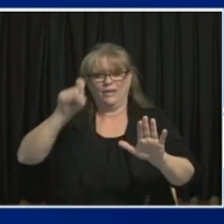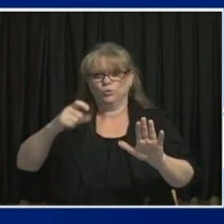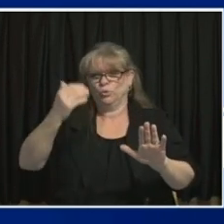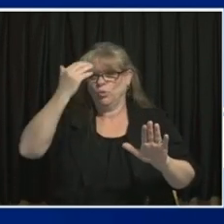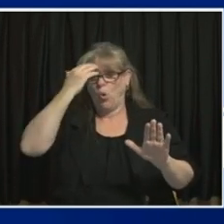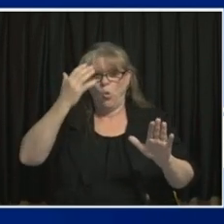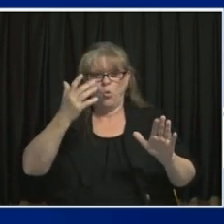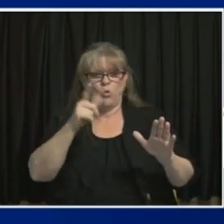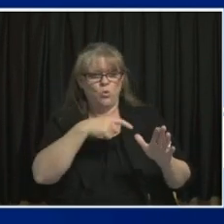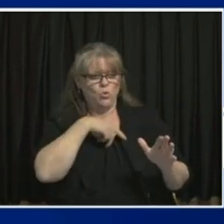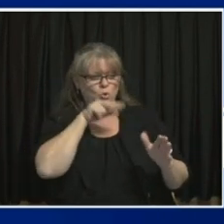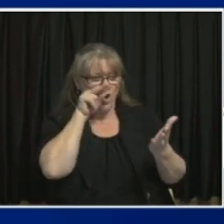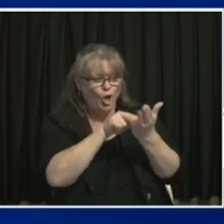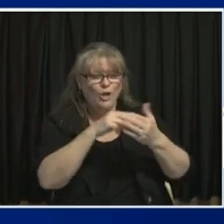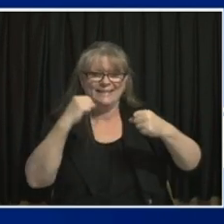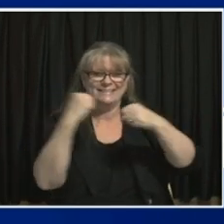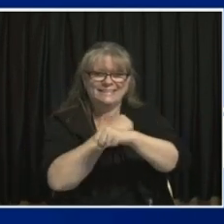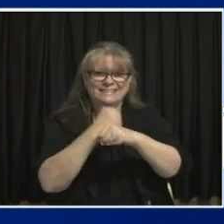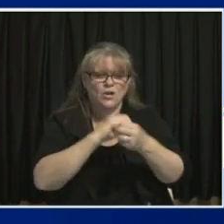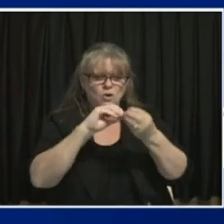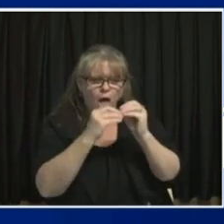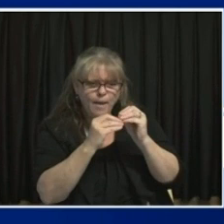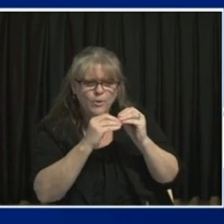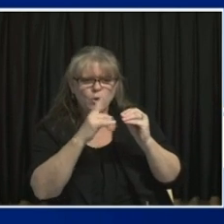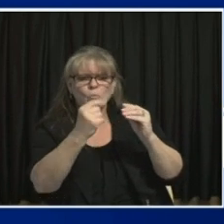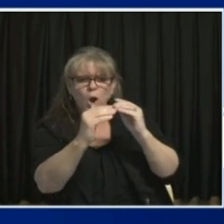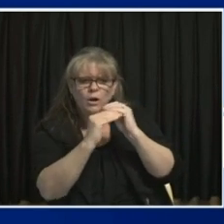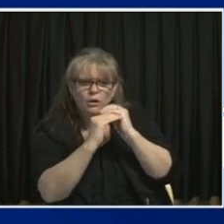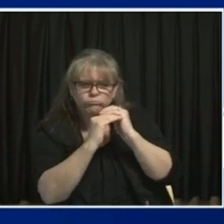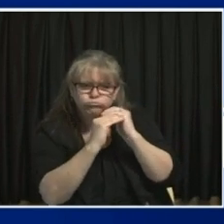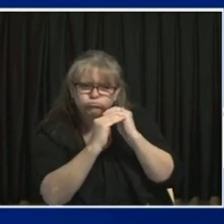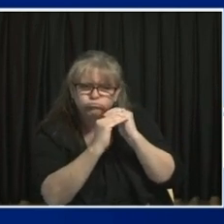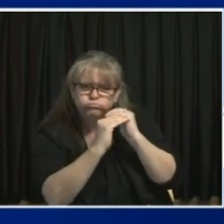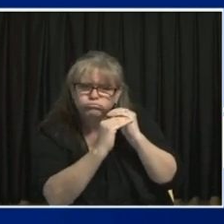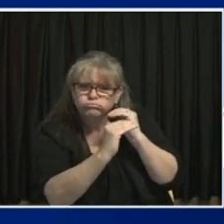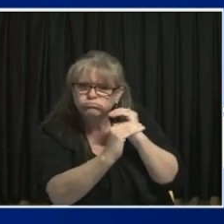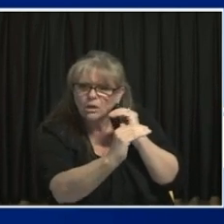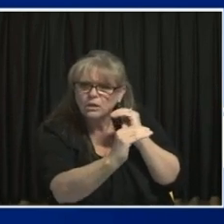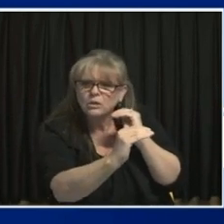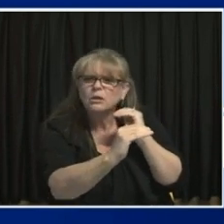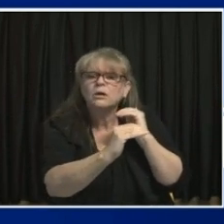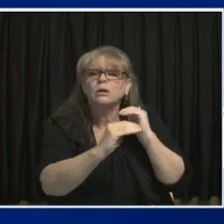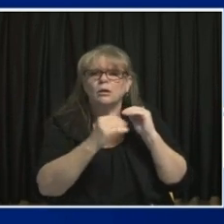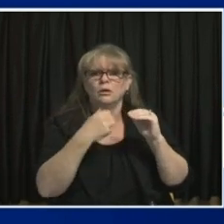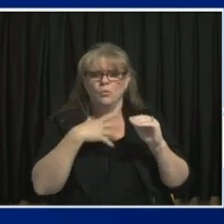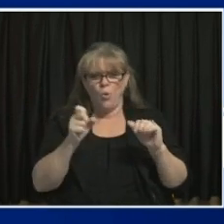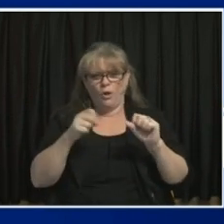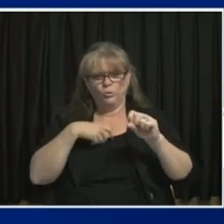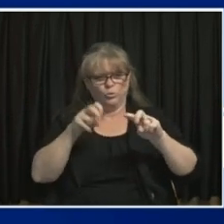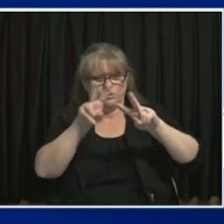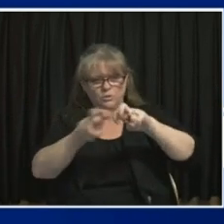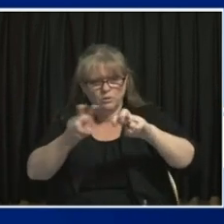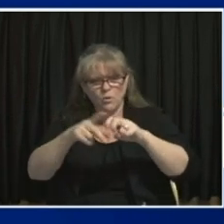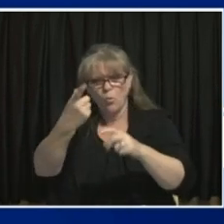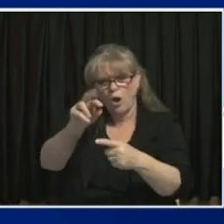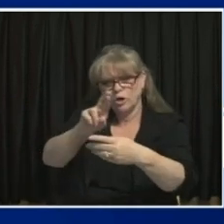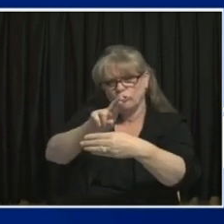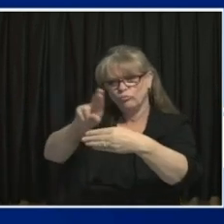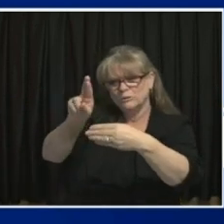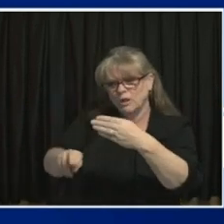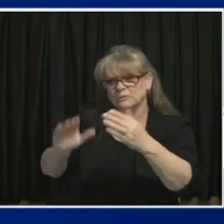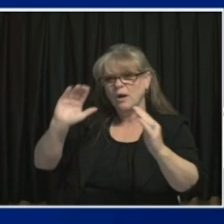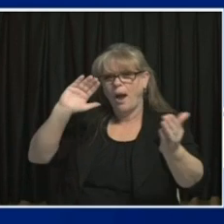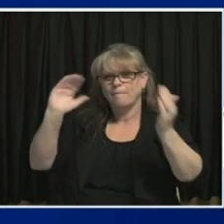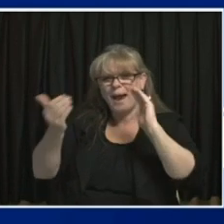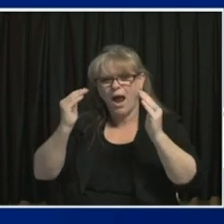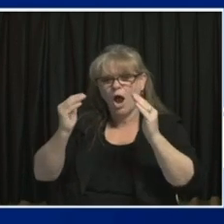these steps. And a key part of this plan is measuring the results and reevaluating our approach based on what the data tells us. For example,